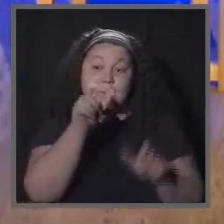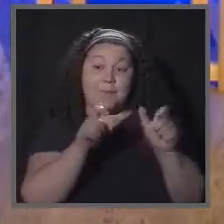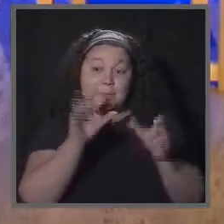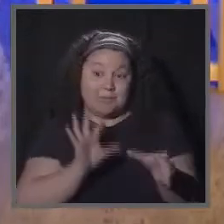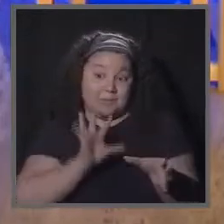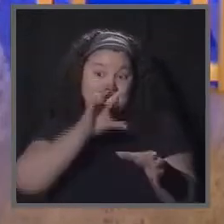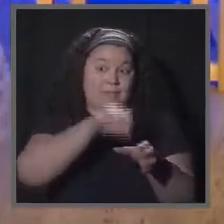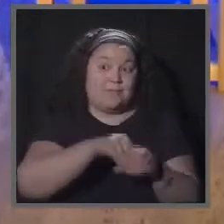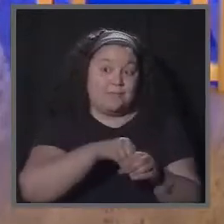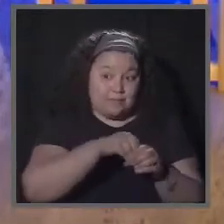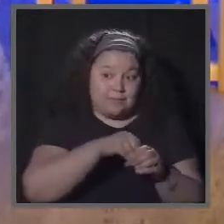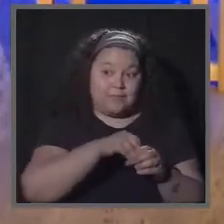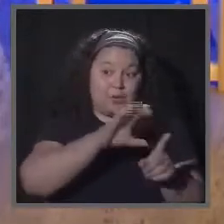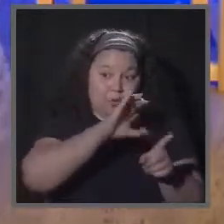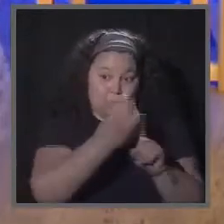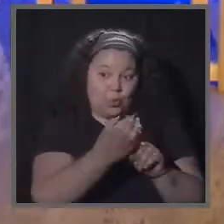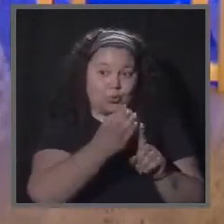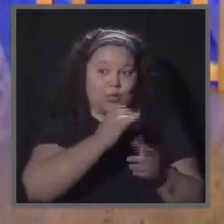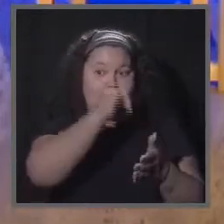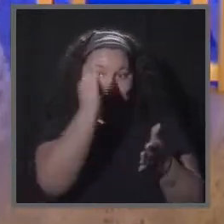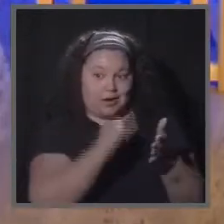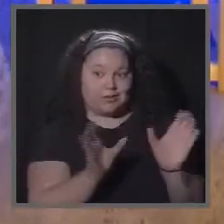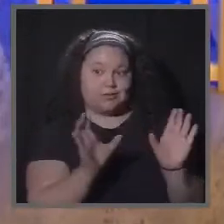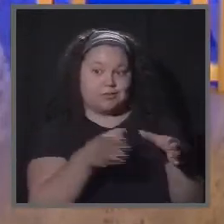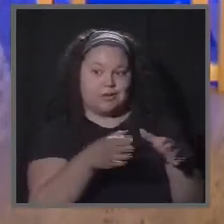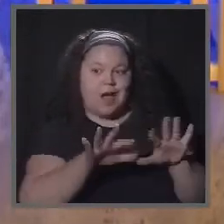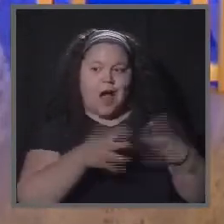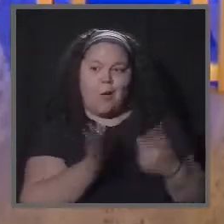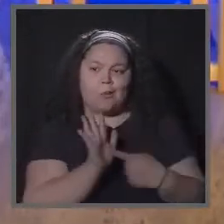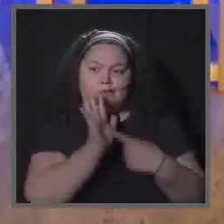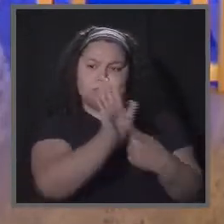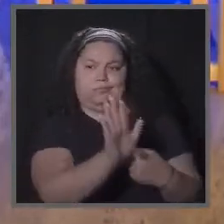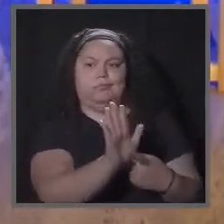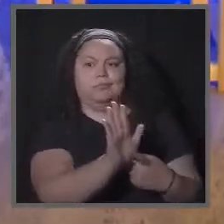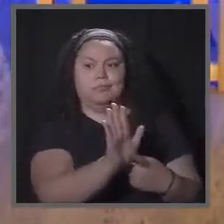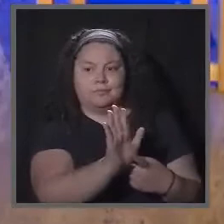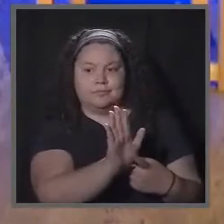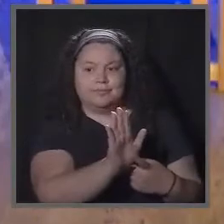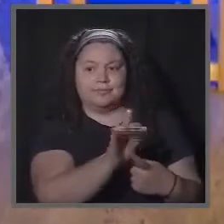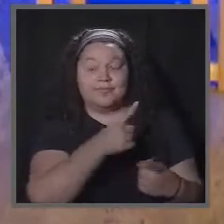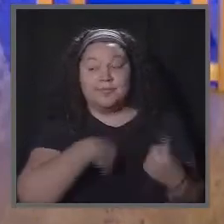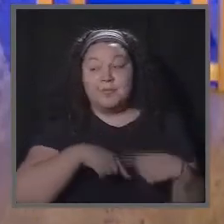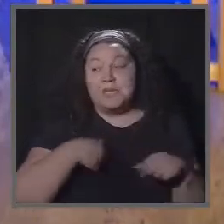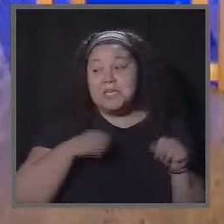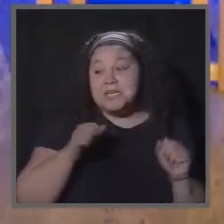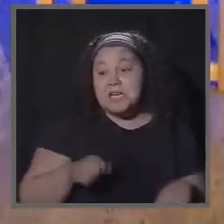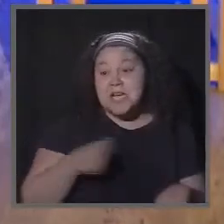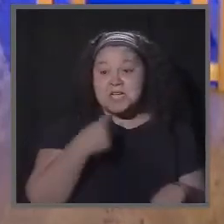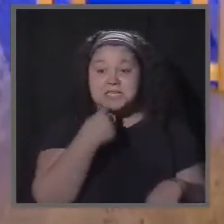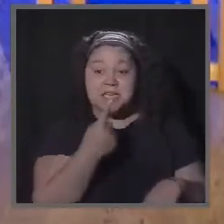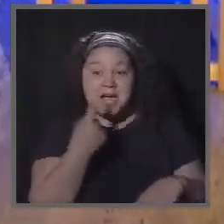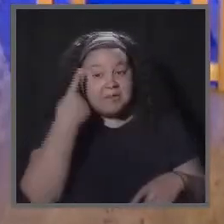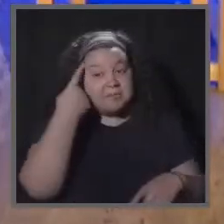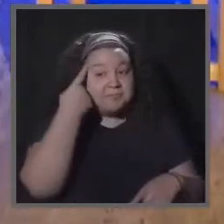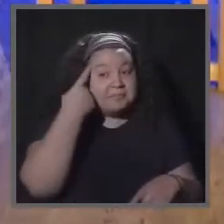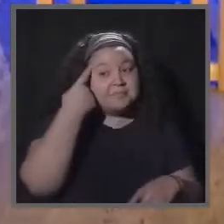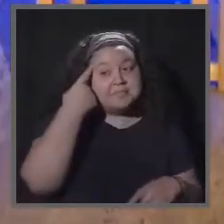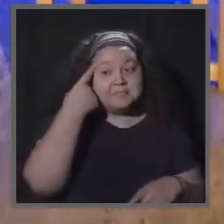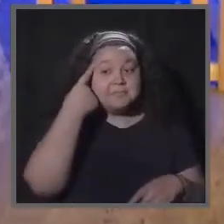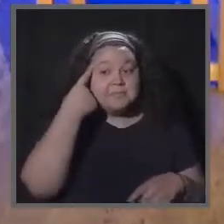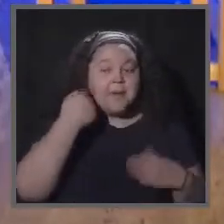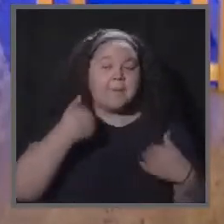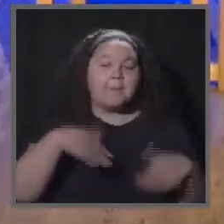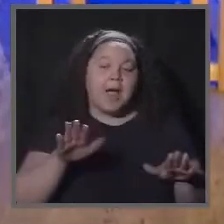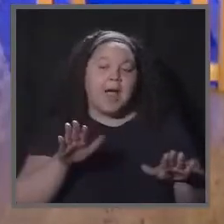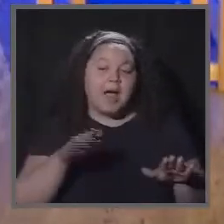participation, highlighting also that component, facing the risk that may be a